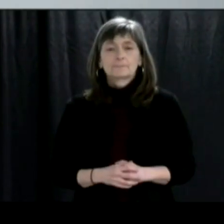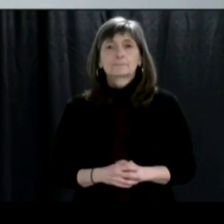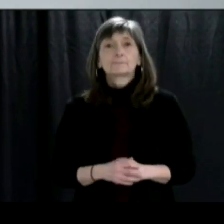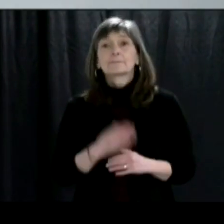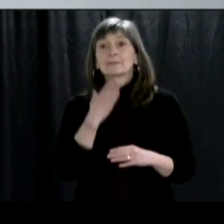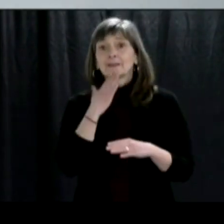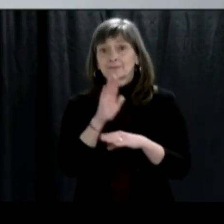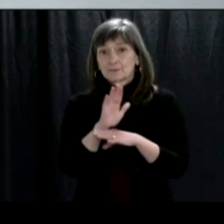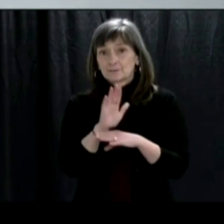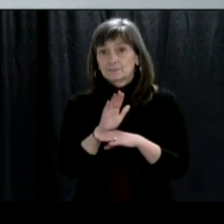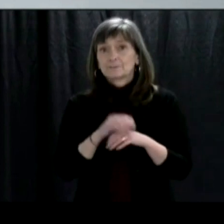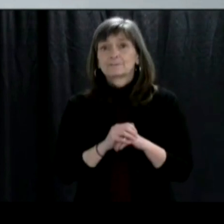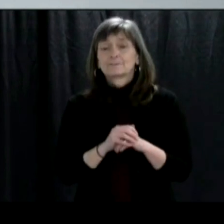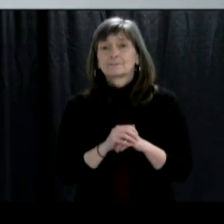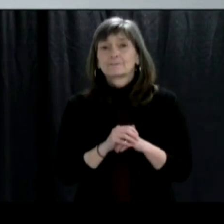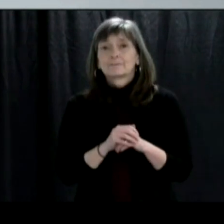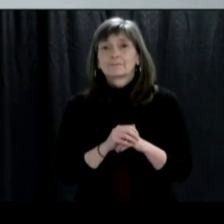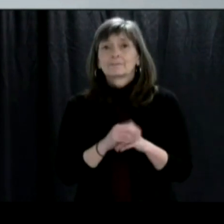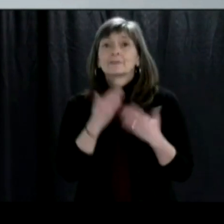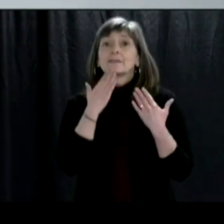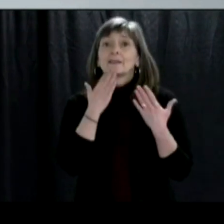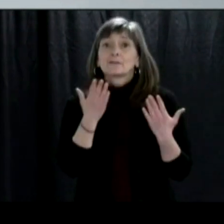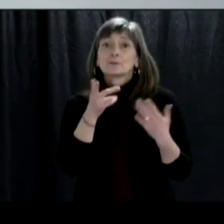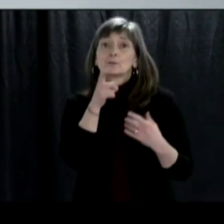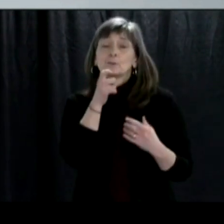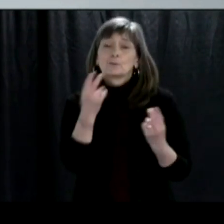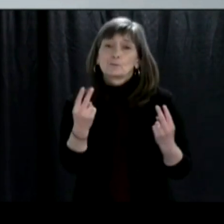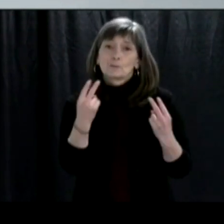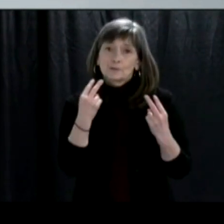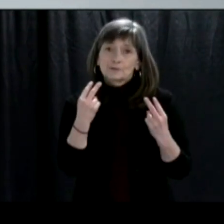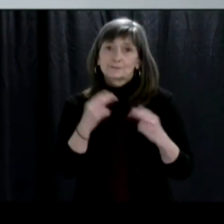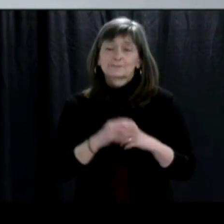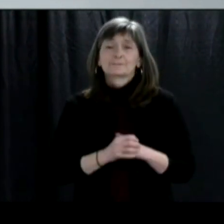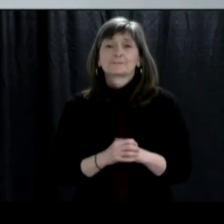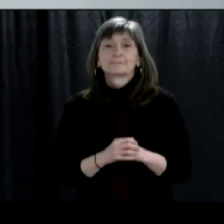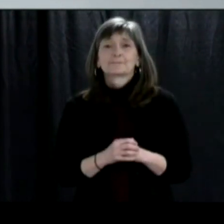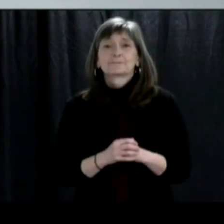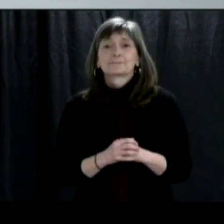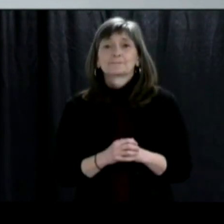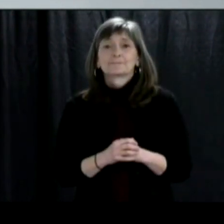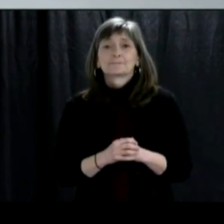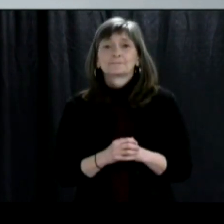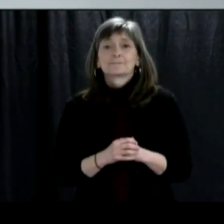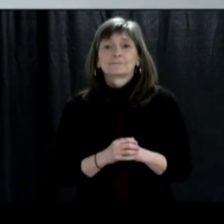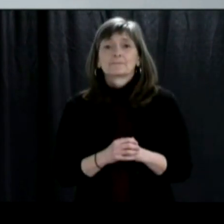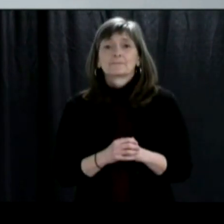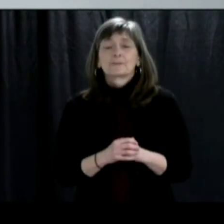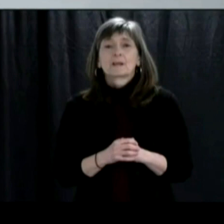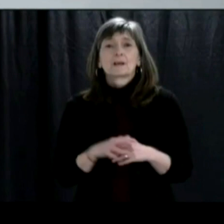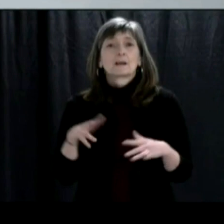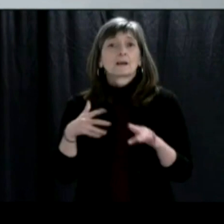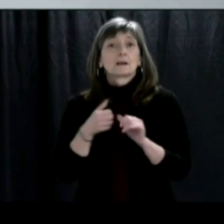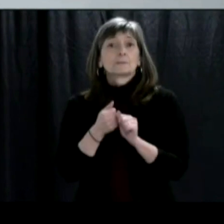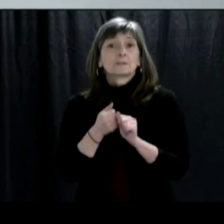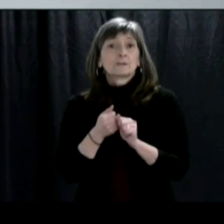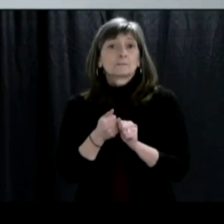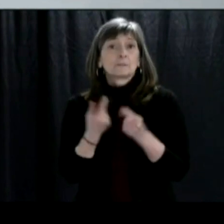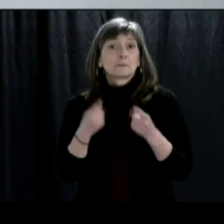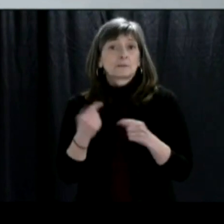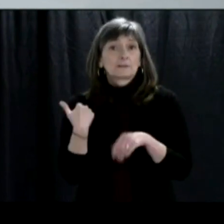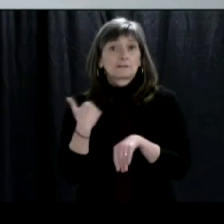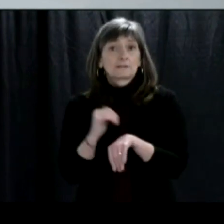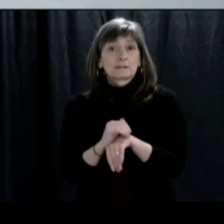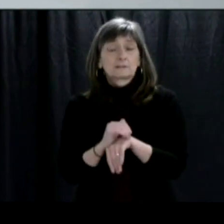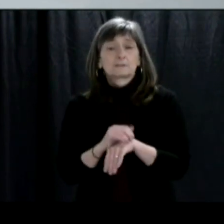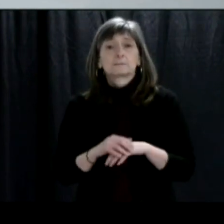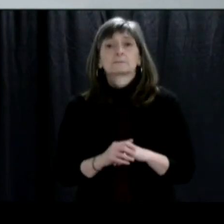Good afternoon, everyone, and thank you to those joining us on the line and to those watching online. I'll begin today with an update on our cases.